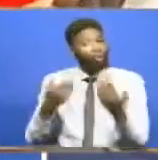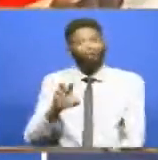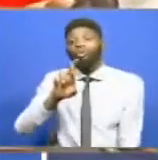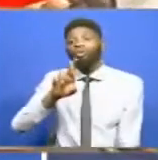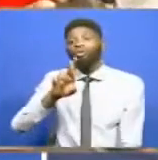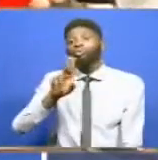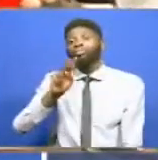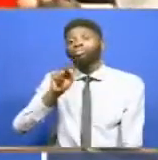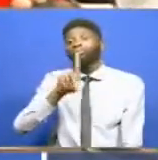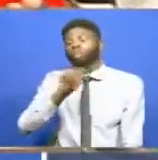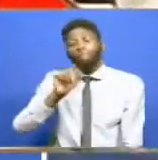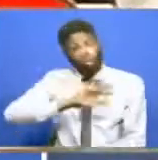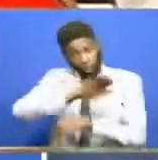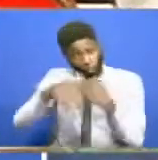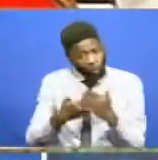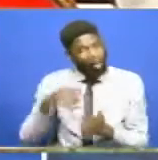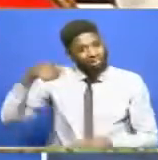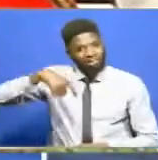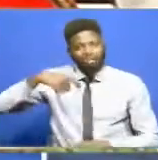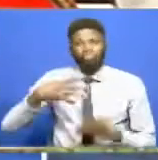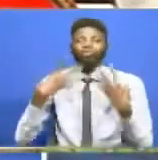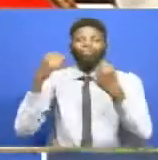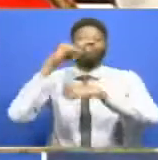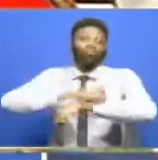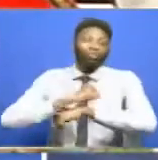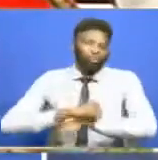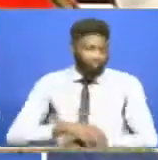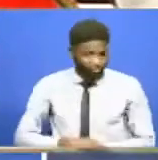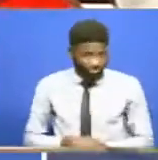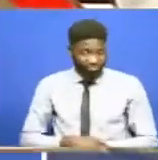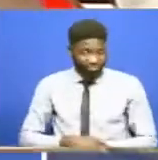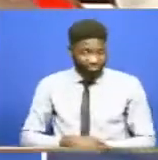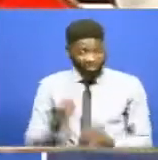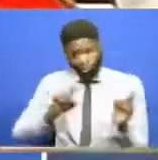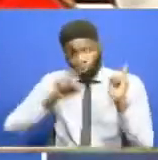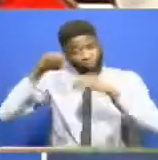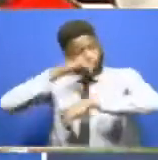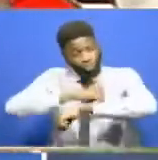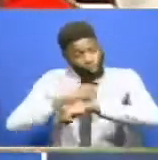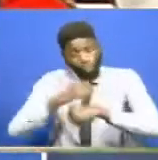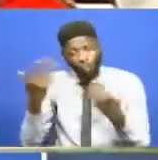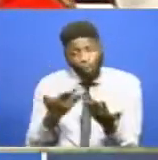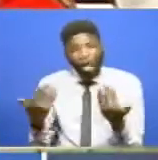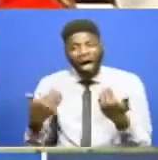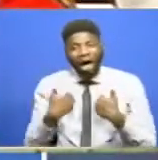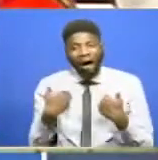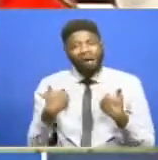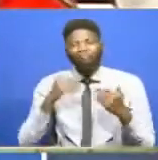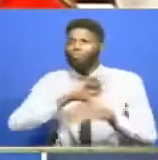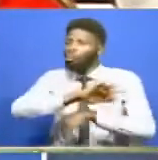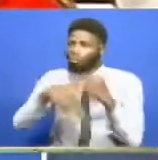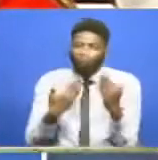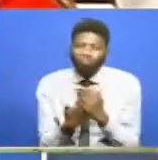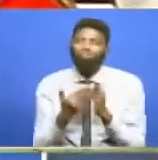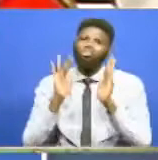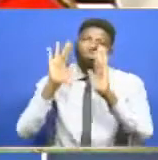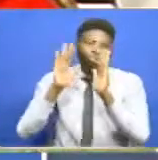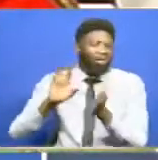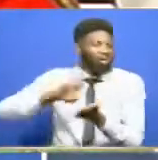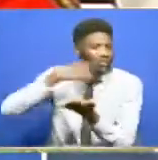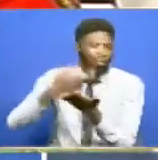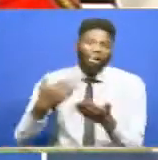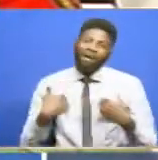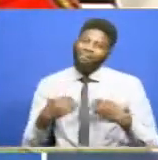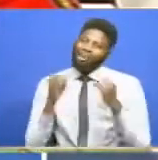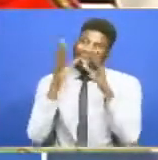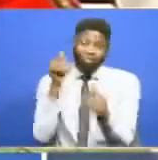school. So he'll go to school, a school that doesn't have all the necessary resources that